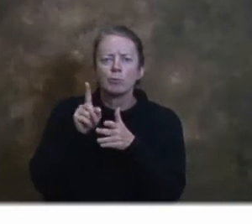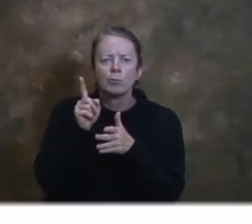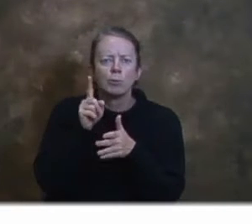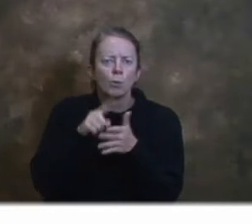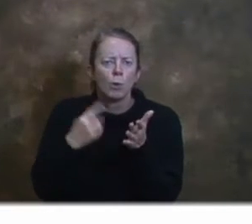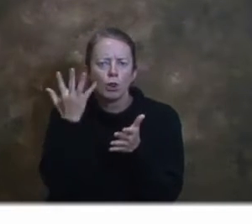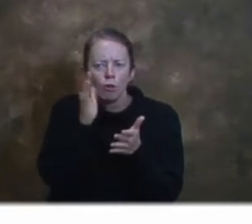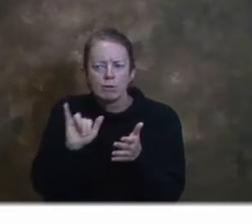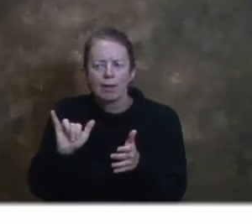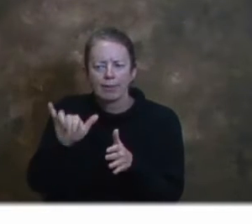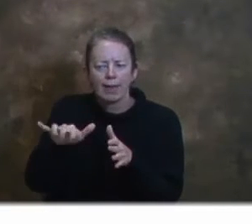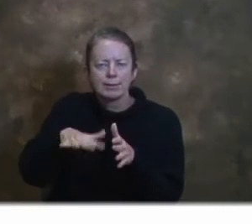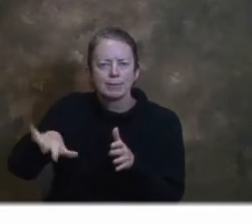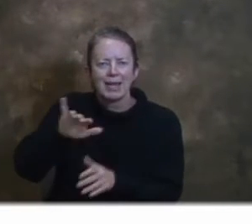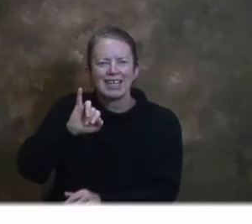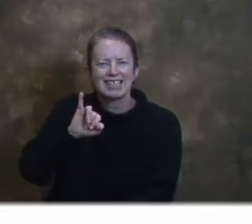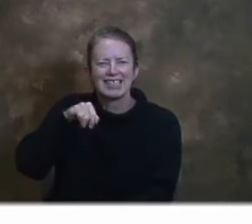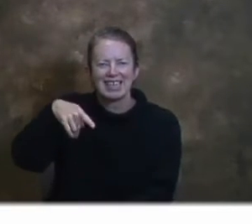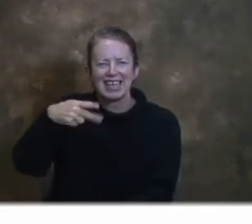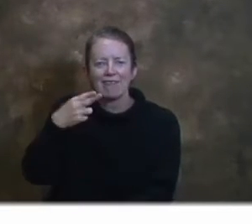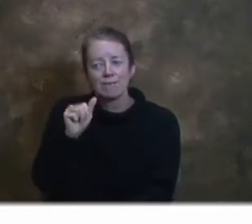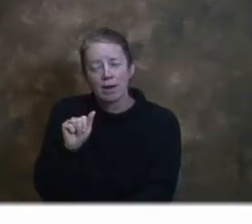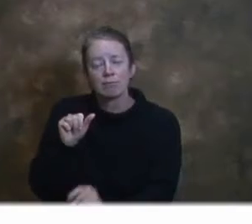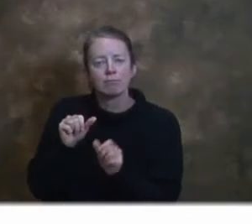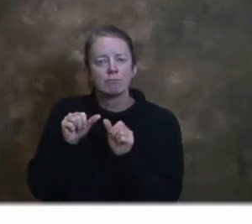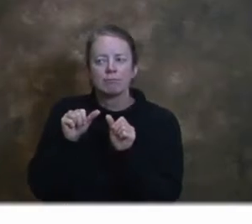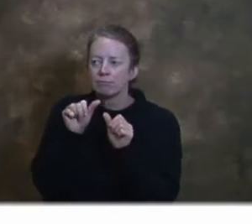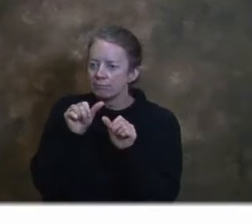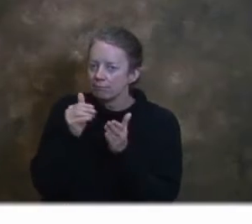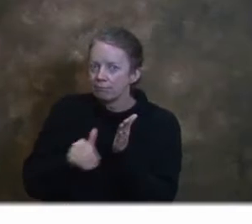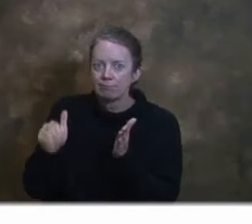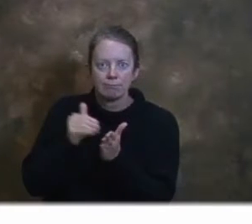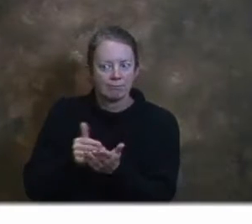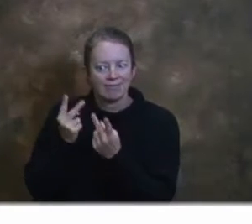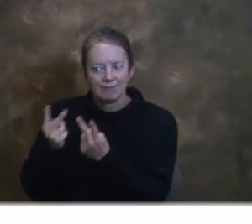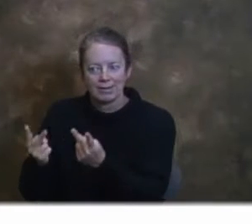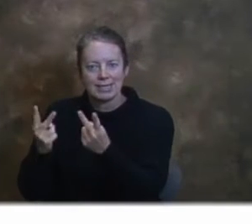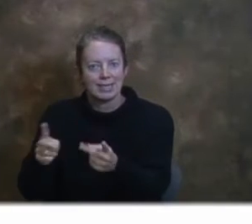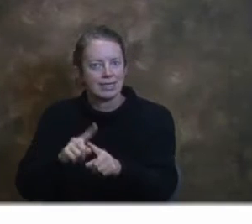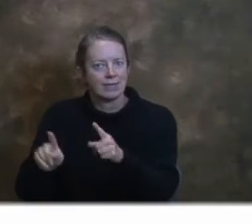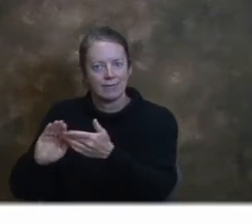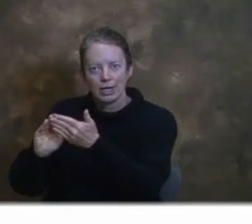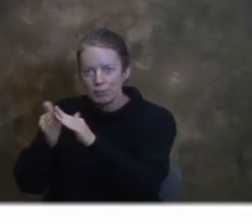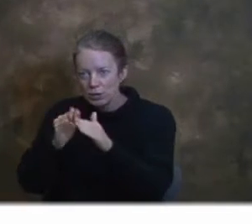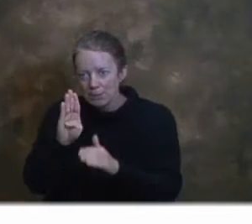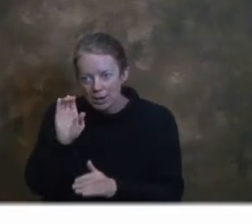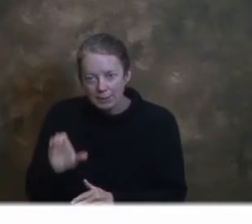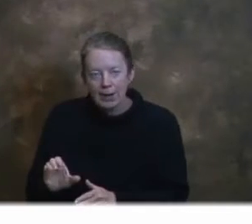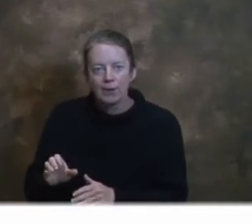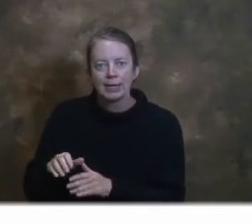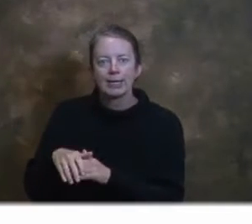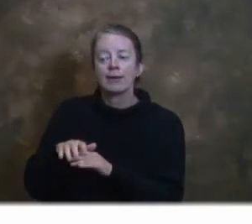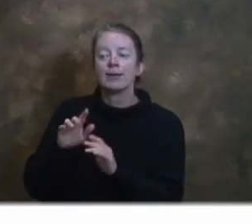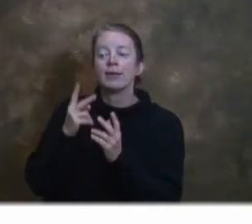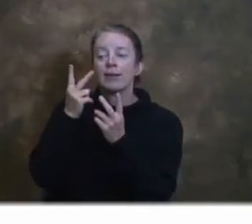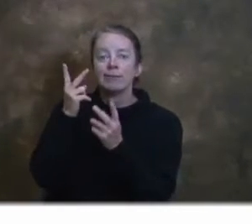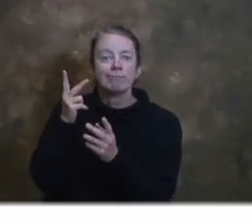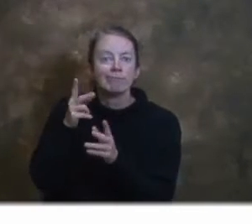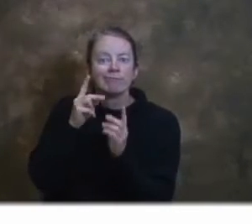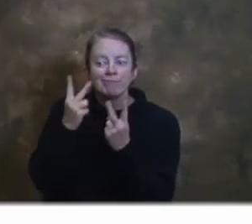space, IFA has routinely visited communities throughout Buncombe County, going door to door to, one, listen to the